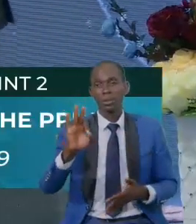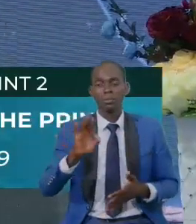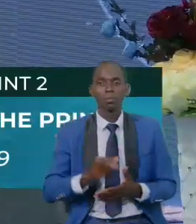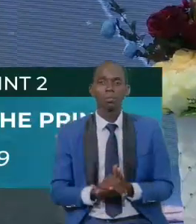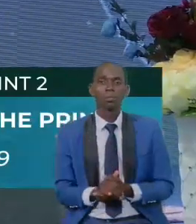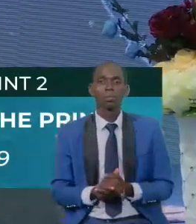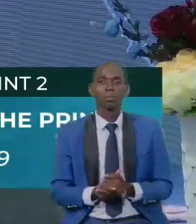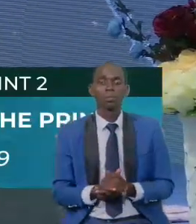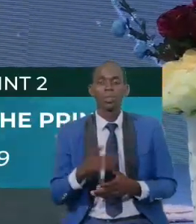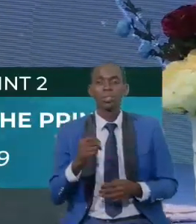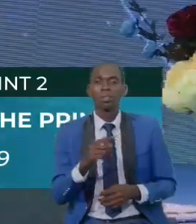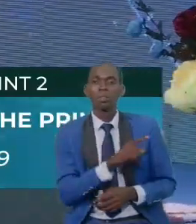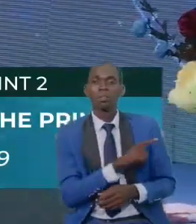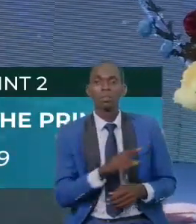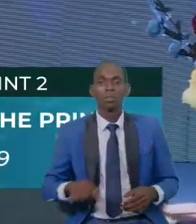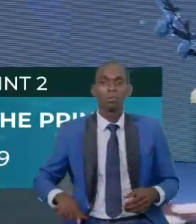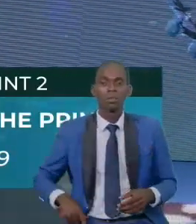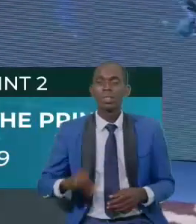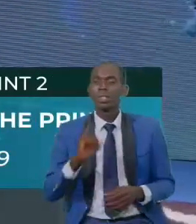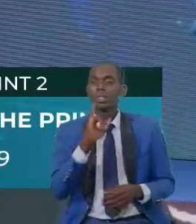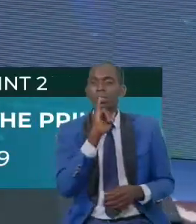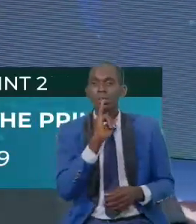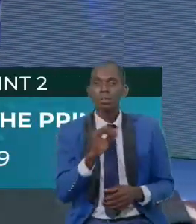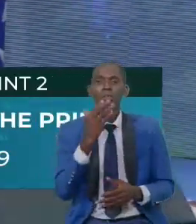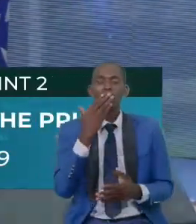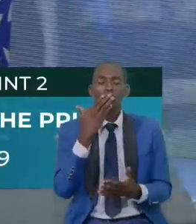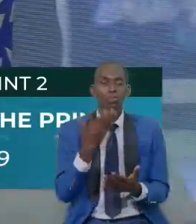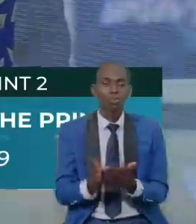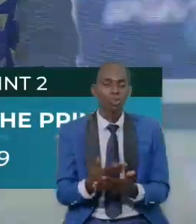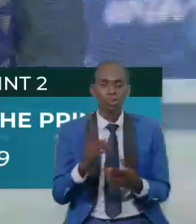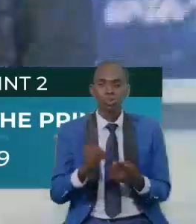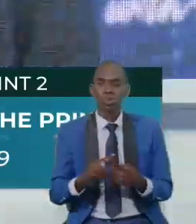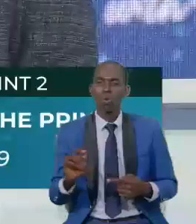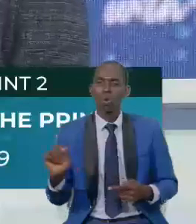the Lord is good to all.